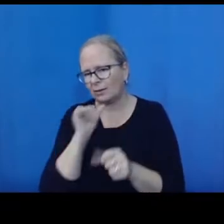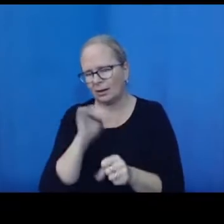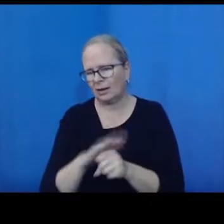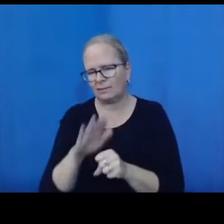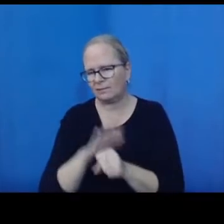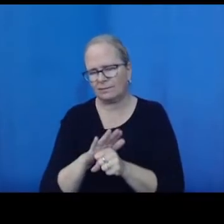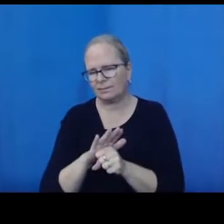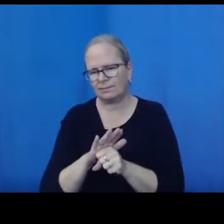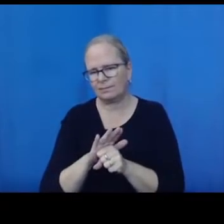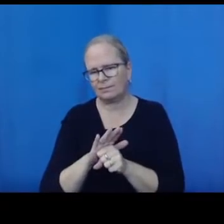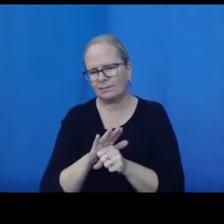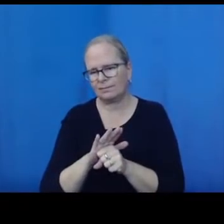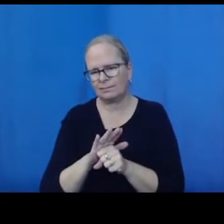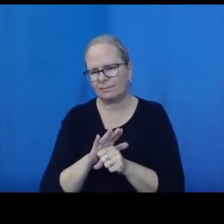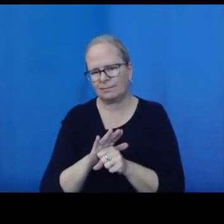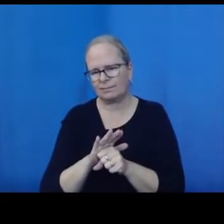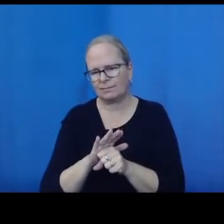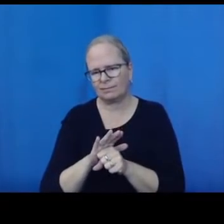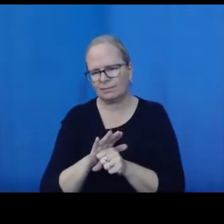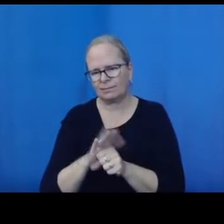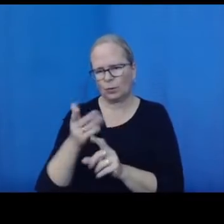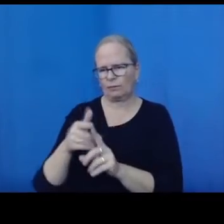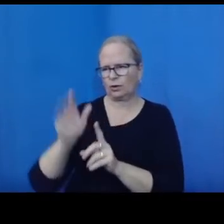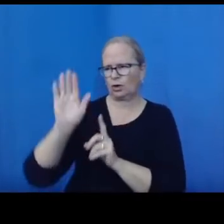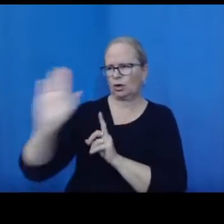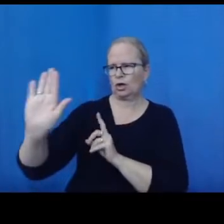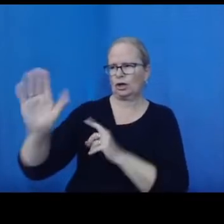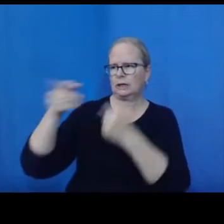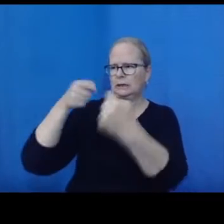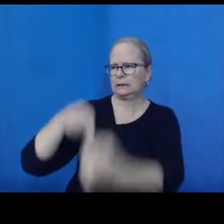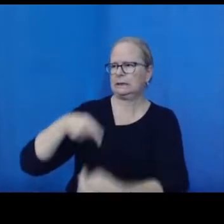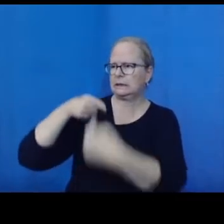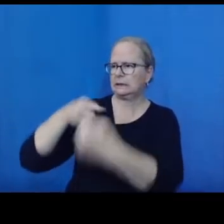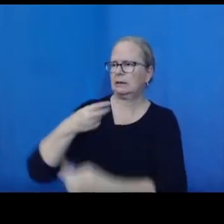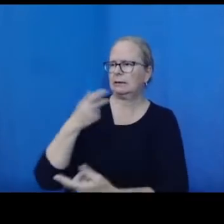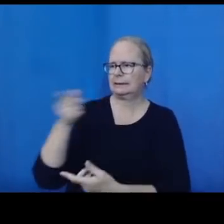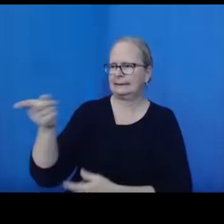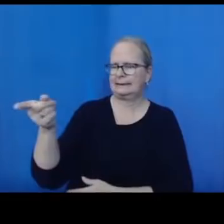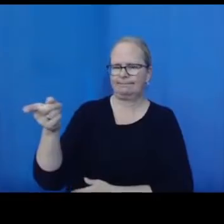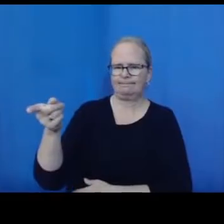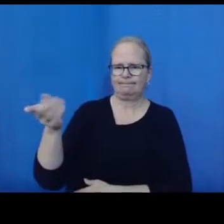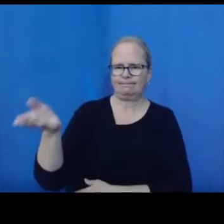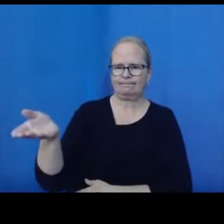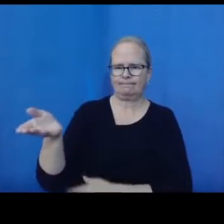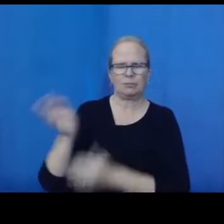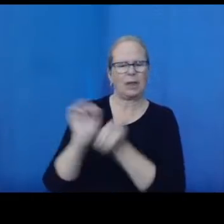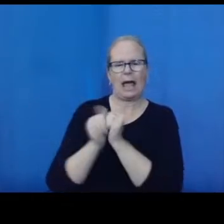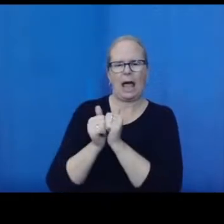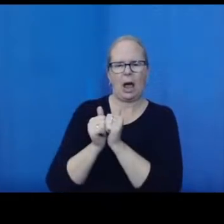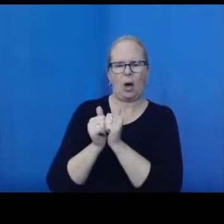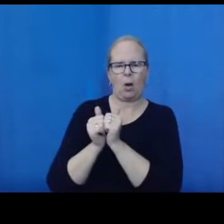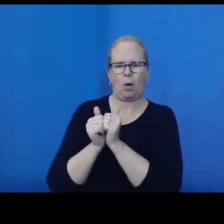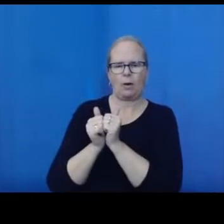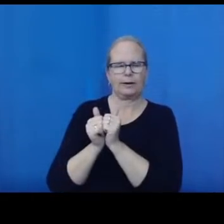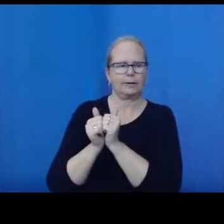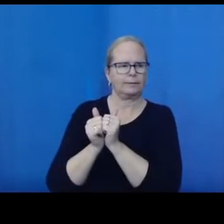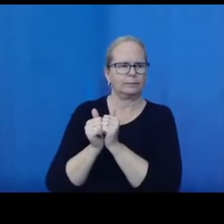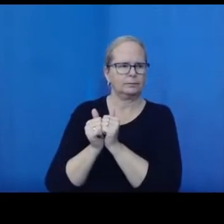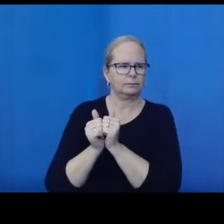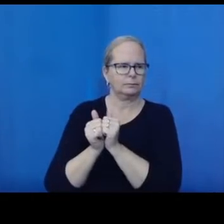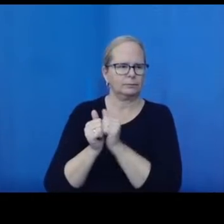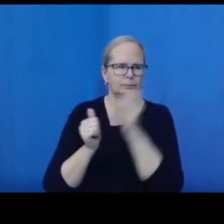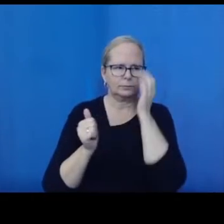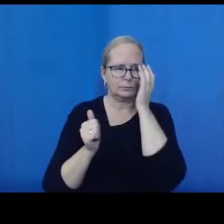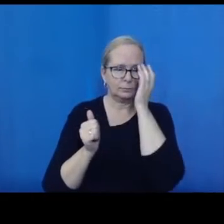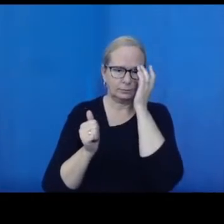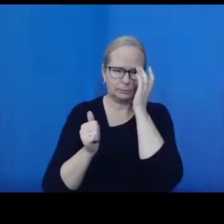is going through, and how we differentiate that even between, and I know I do